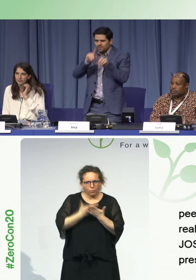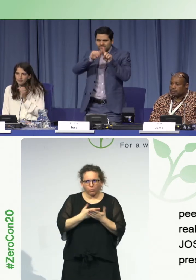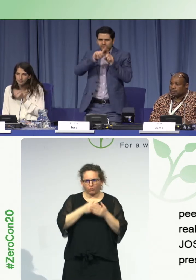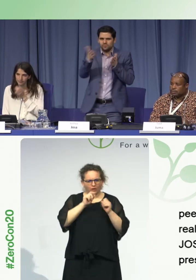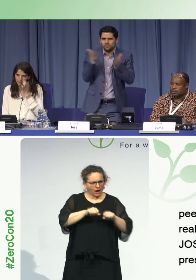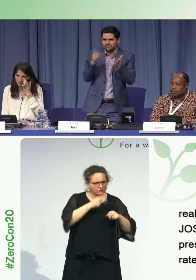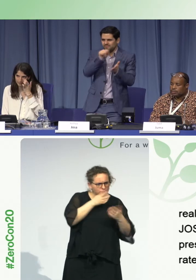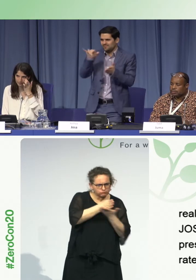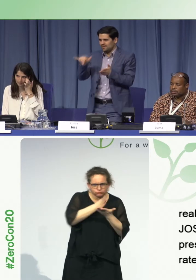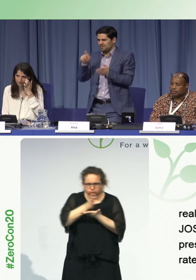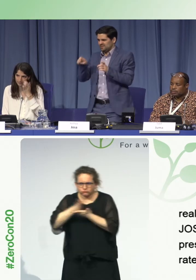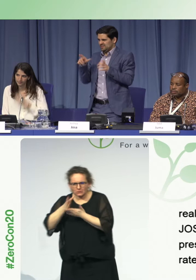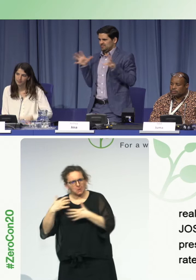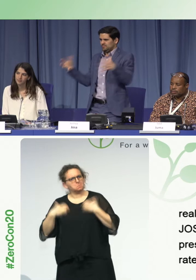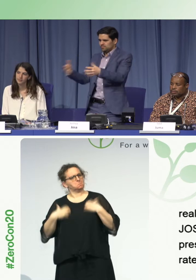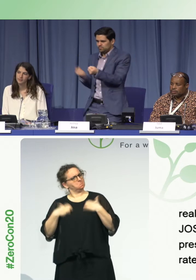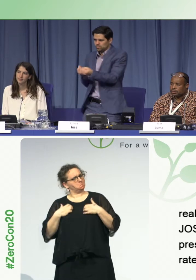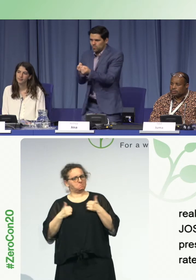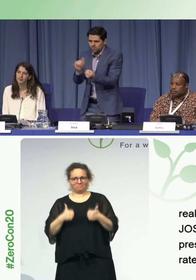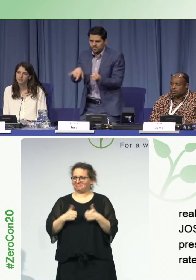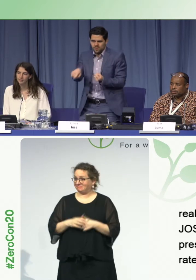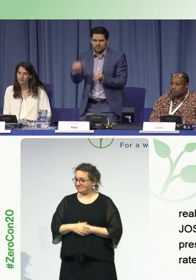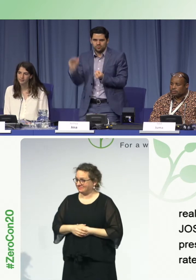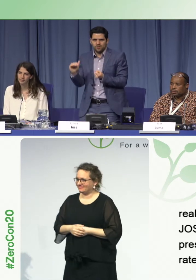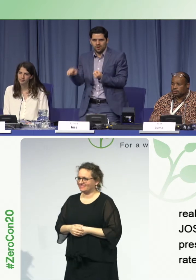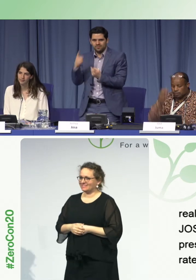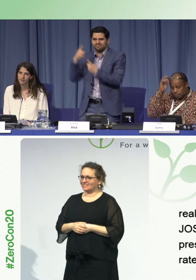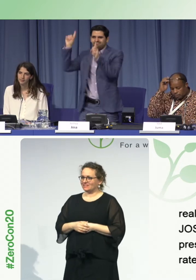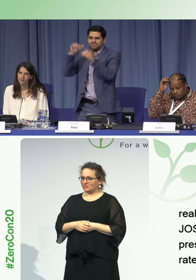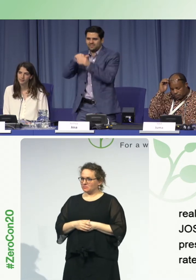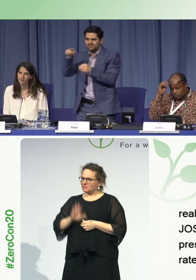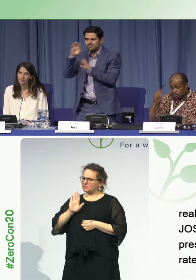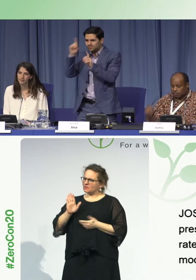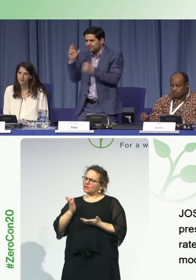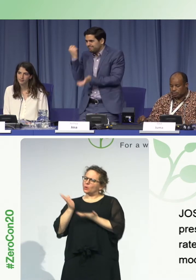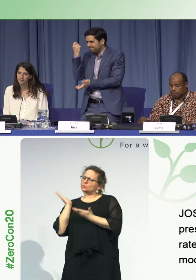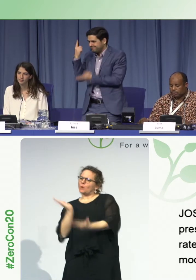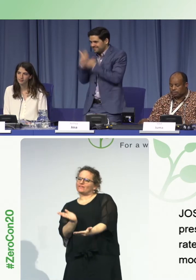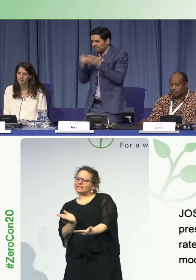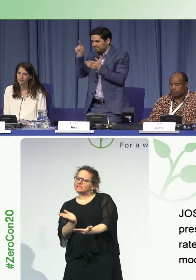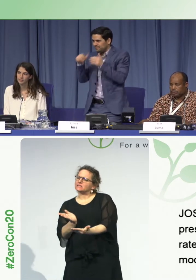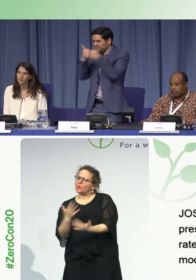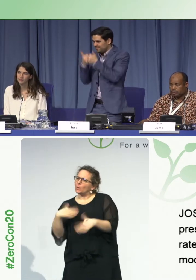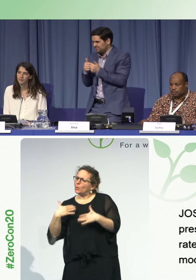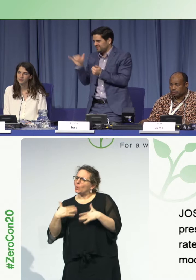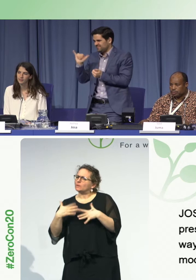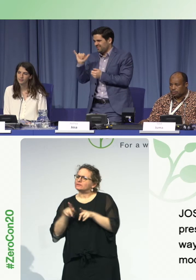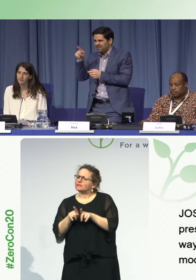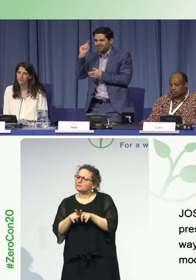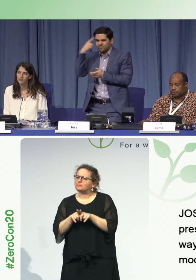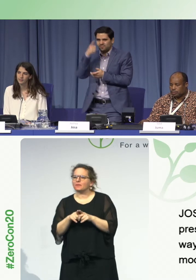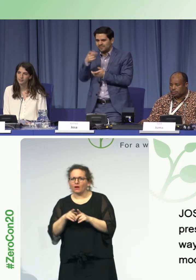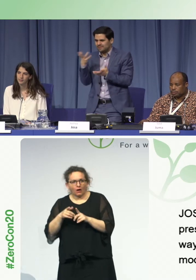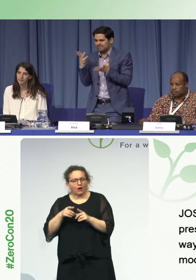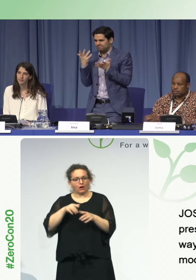there in place. Your services that you have touched on, the wraparound services that make sure that